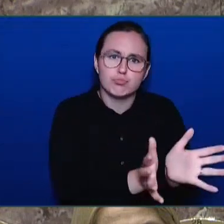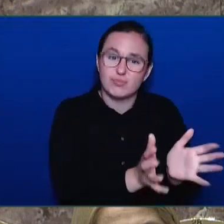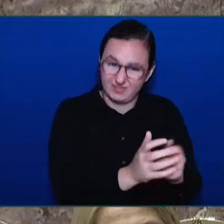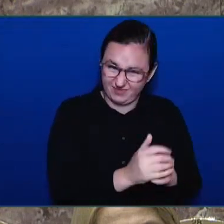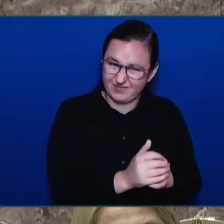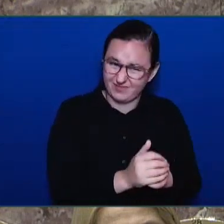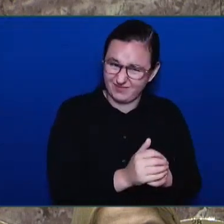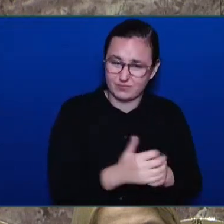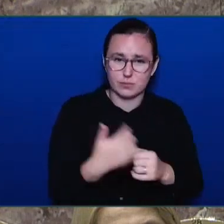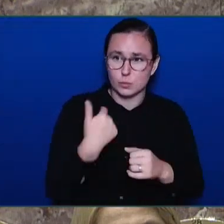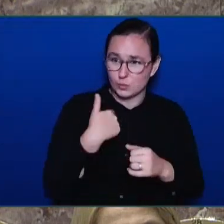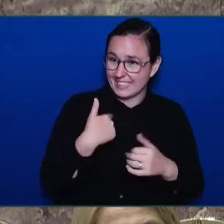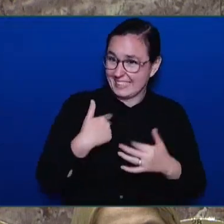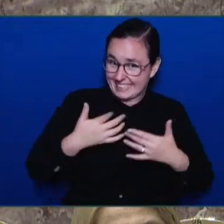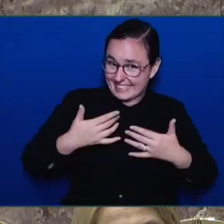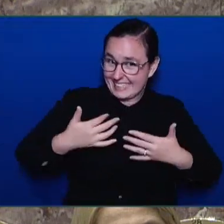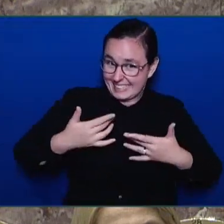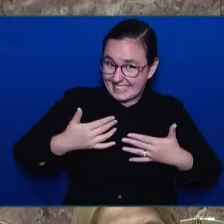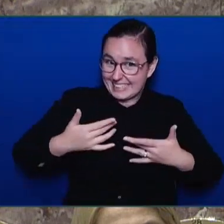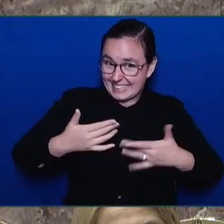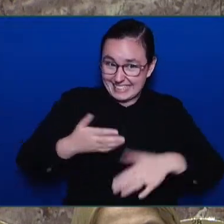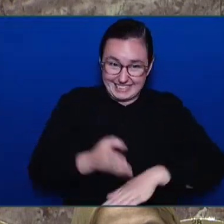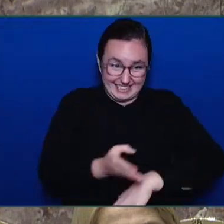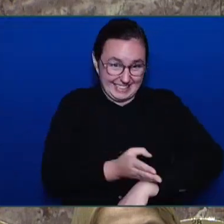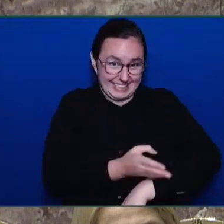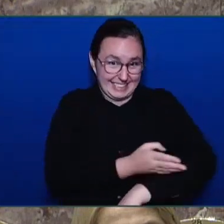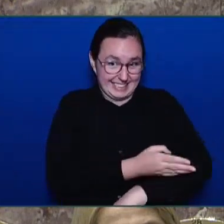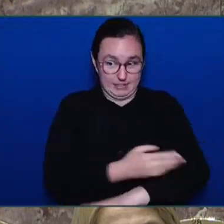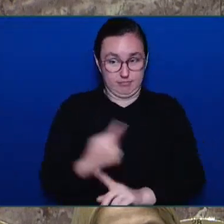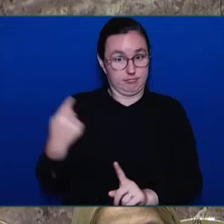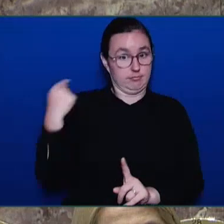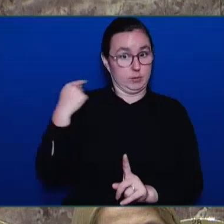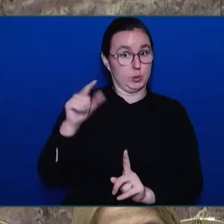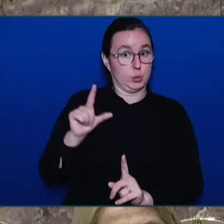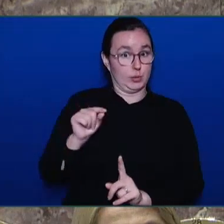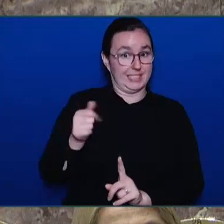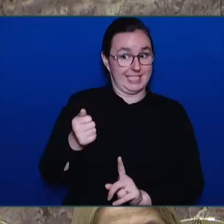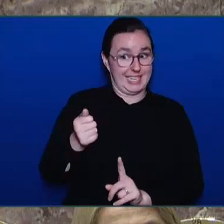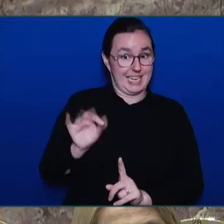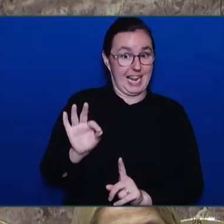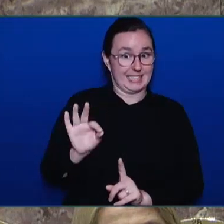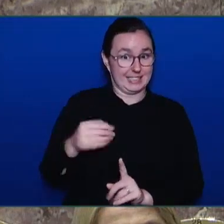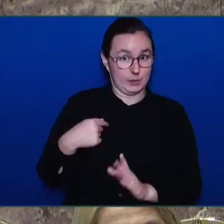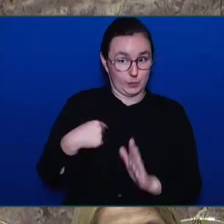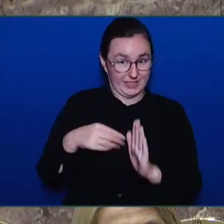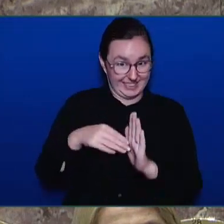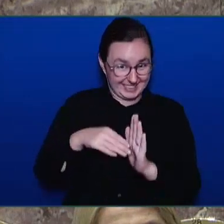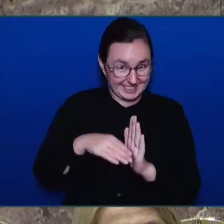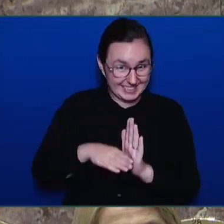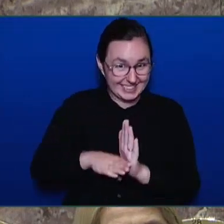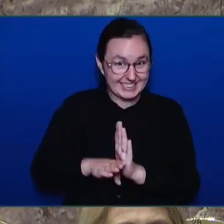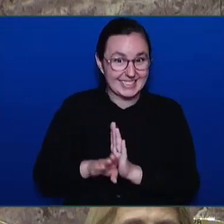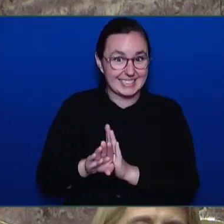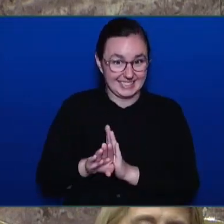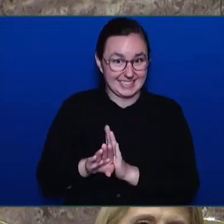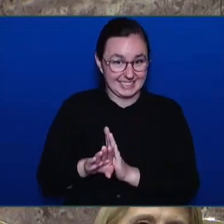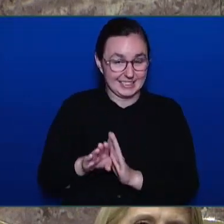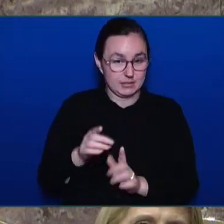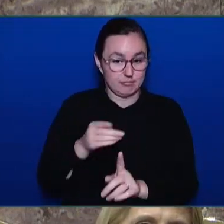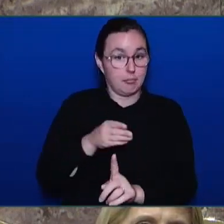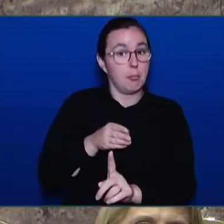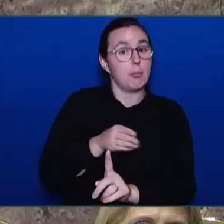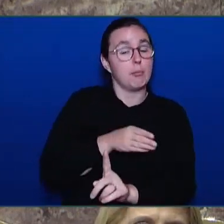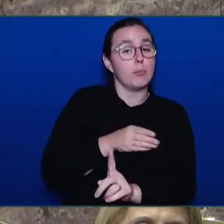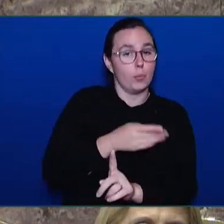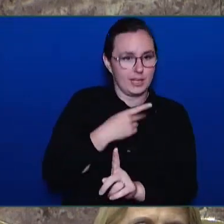work, significant progress in which we saw a significant reduction in mortality associated with the toxic drug crisis.